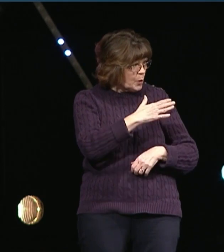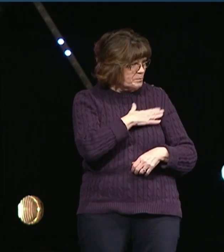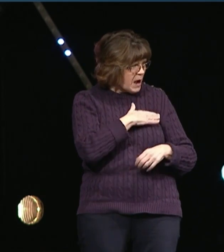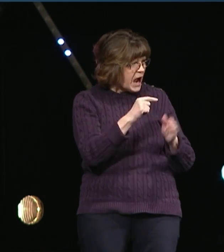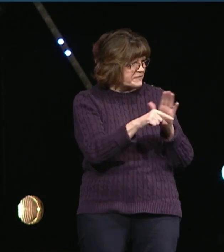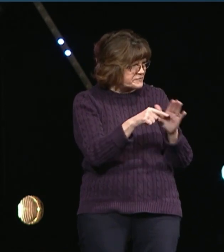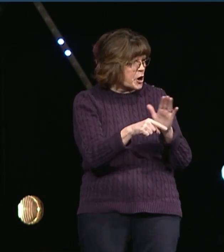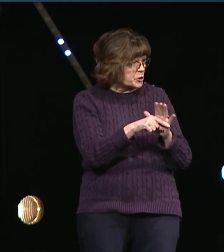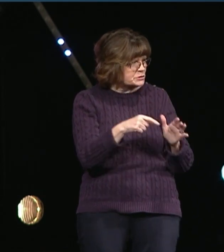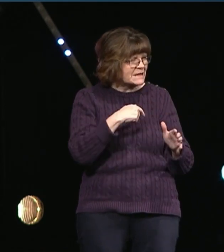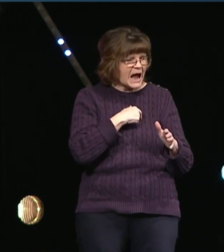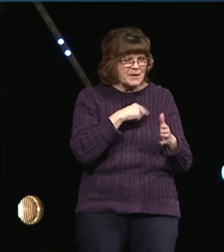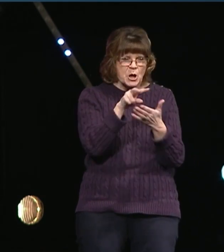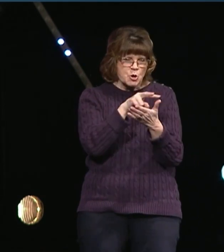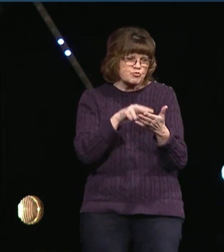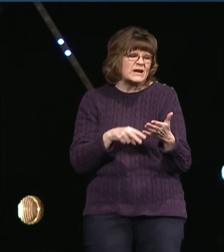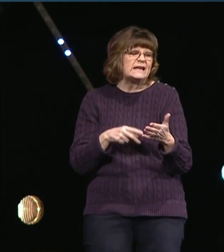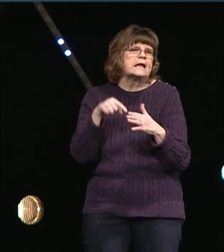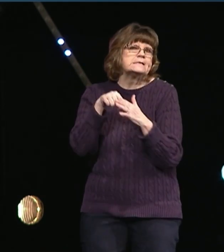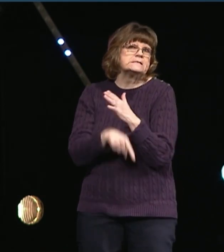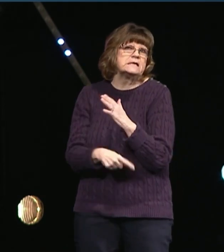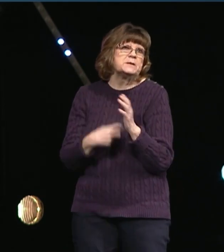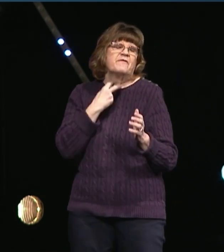Philippians 2:3-5. I'm going to read it in a deeper voice than him, though.